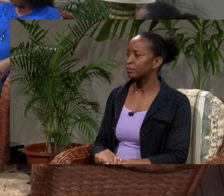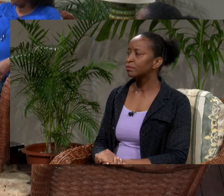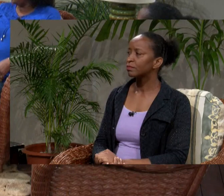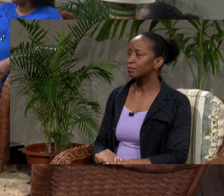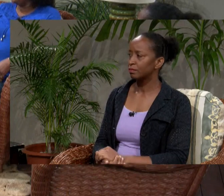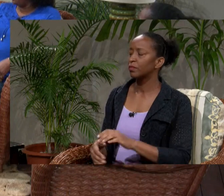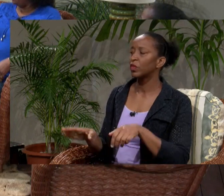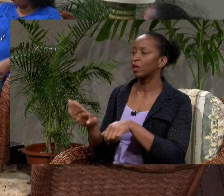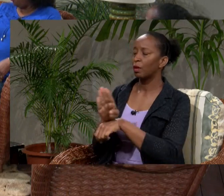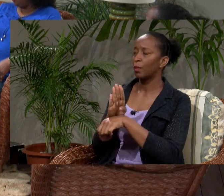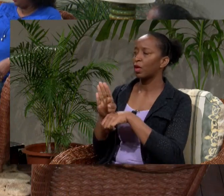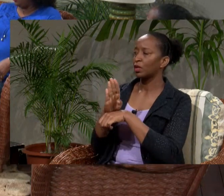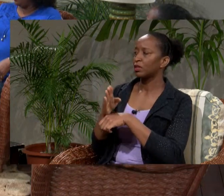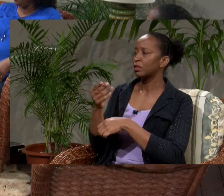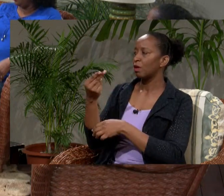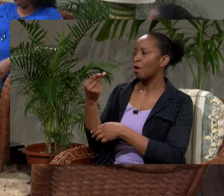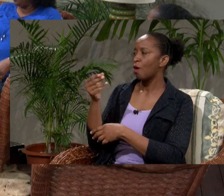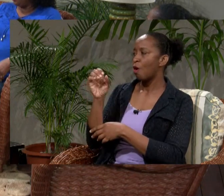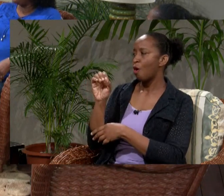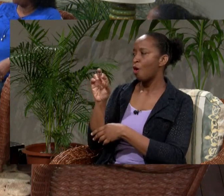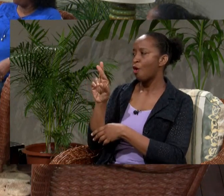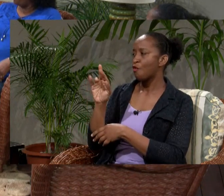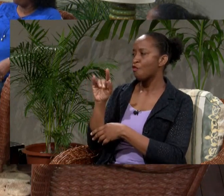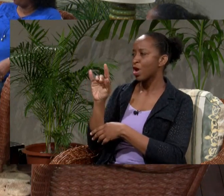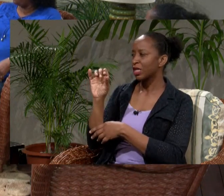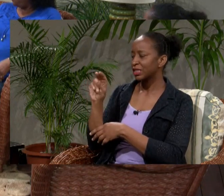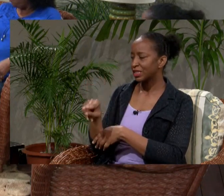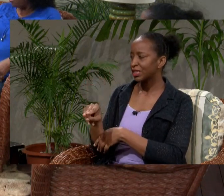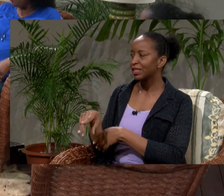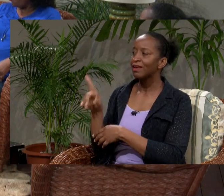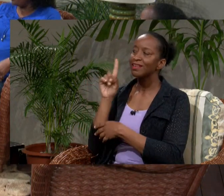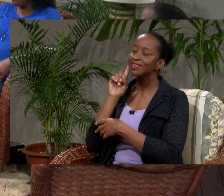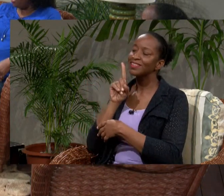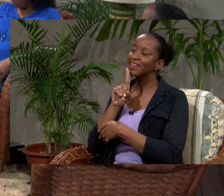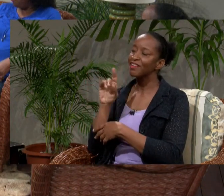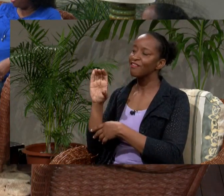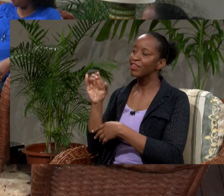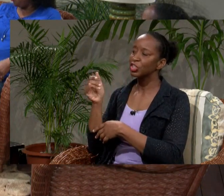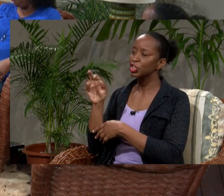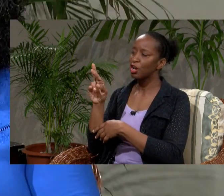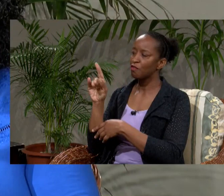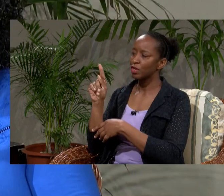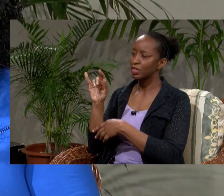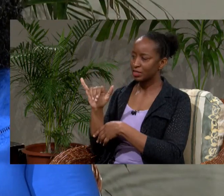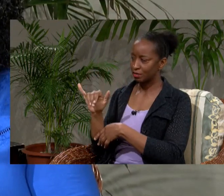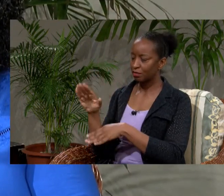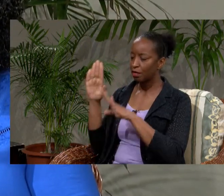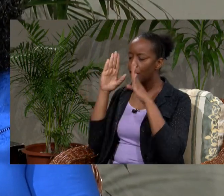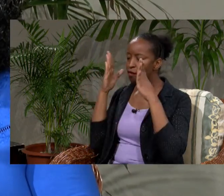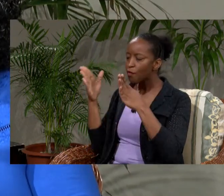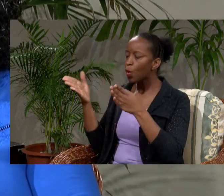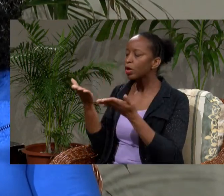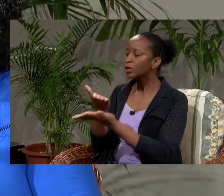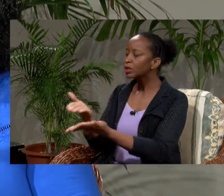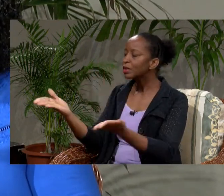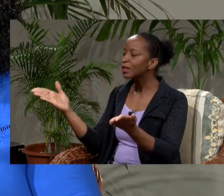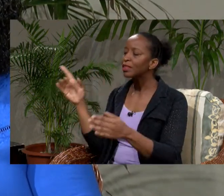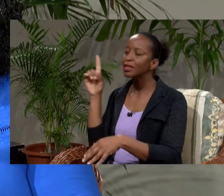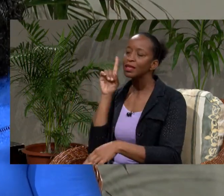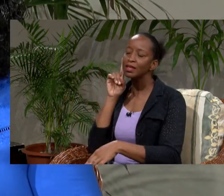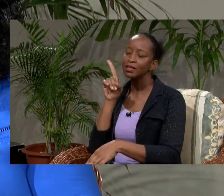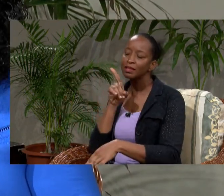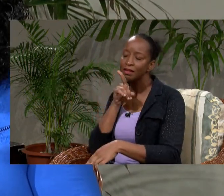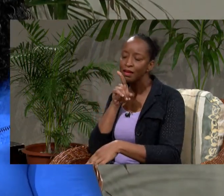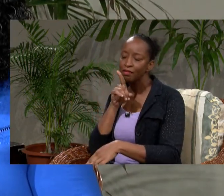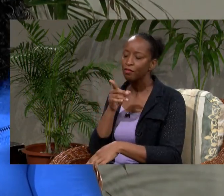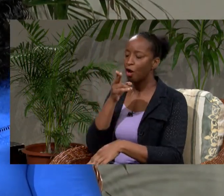Barbados Horizon Deaf Charity is focused on deaf and hard of hearing. It's supposed